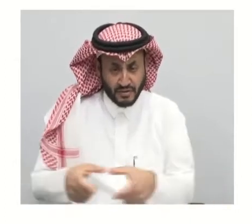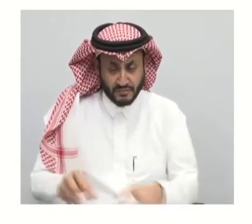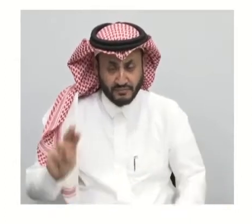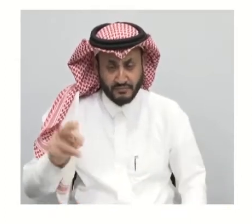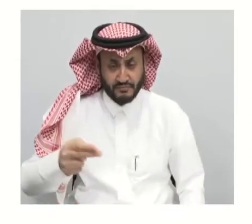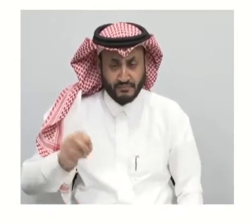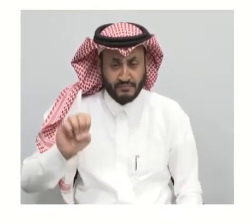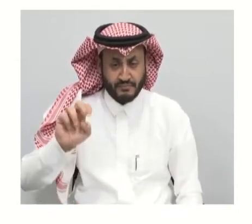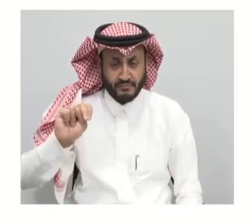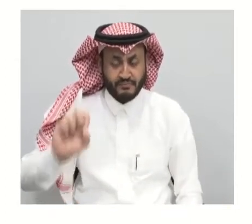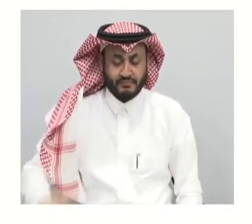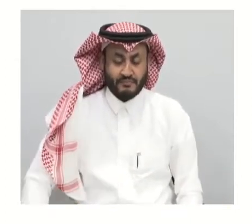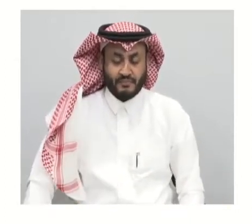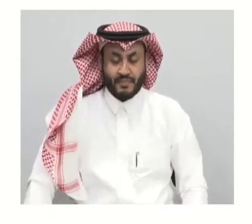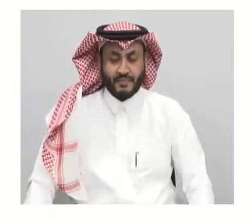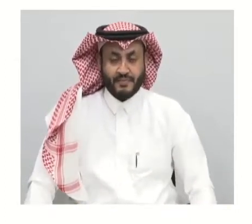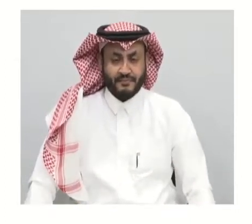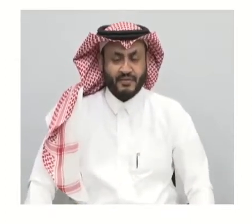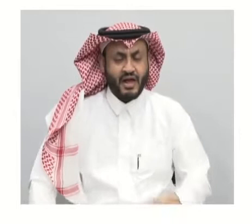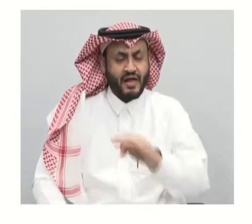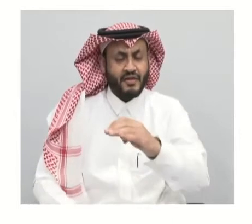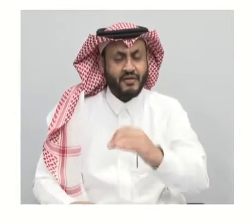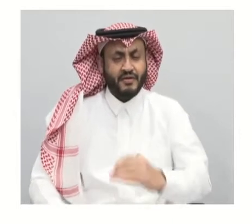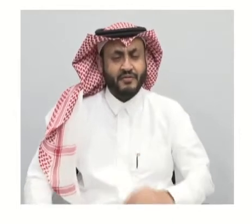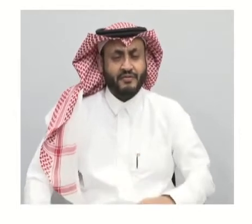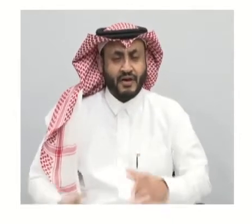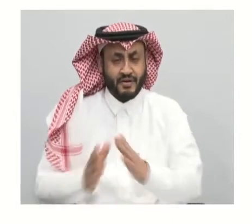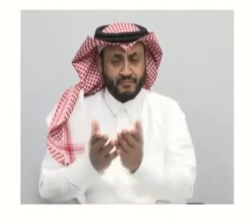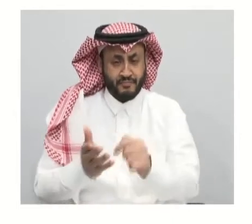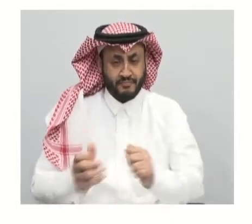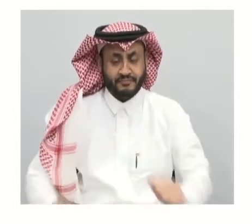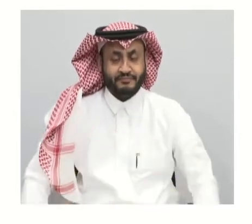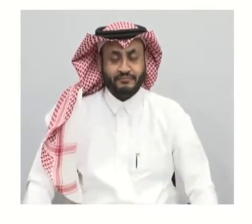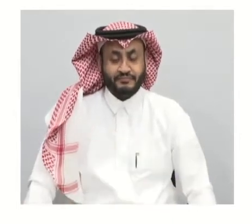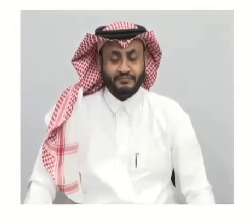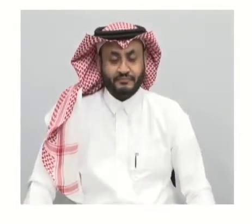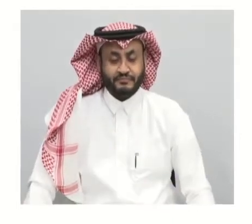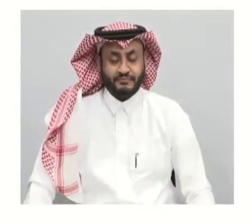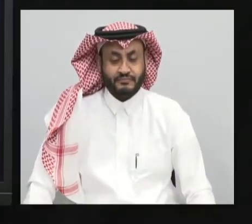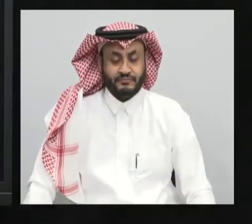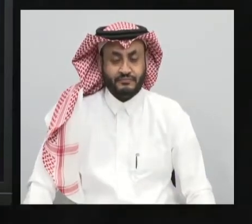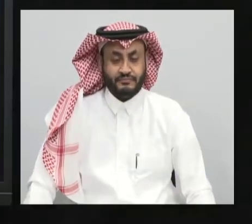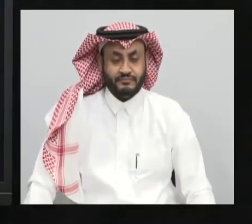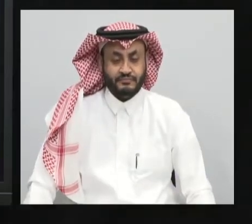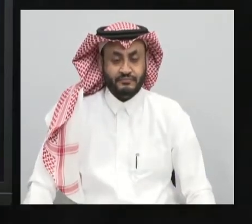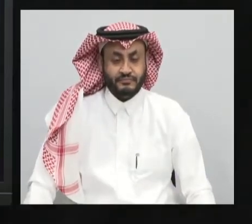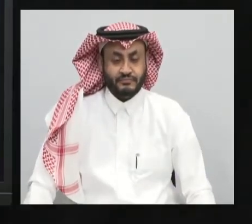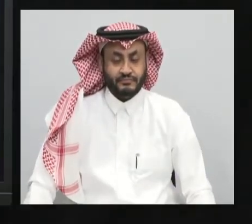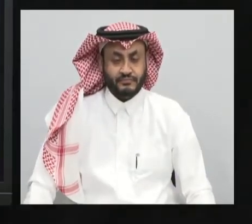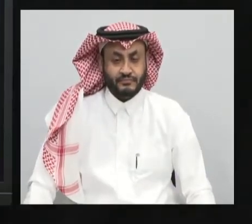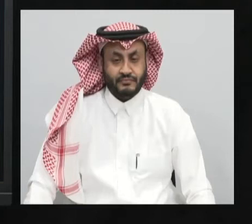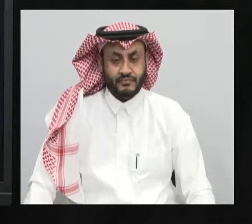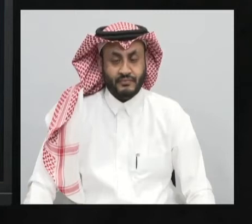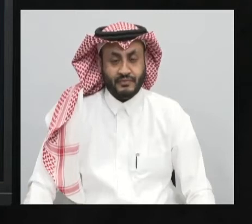when. Okay, this is it for our homework. We did and see the answers together. Now let's